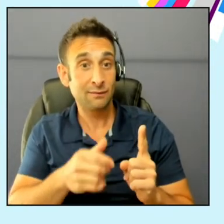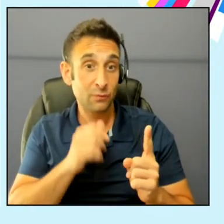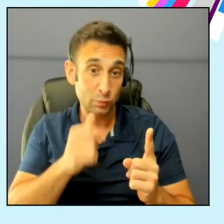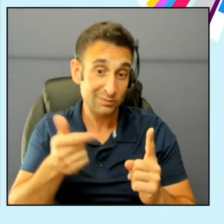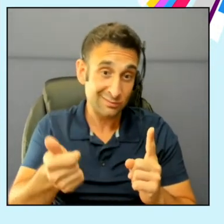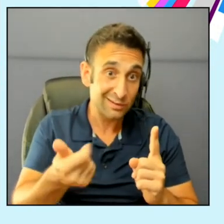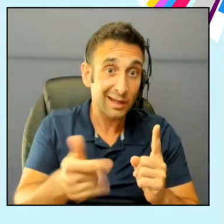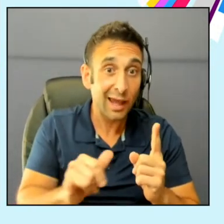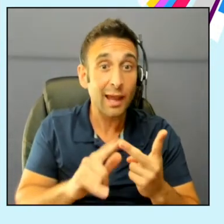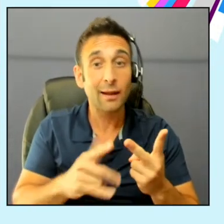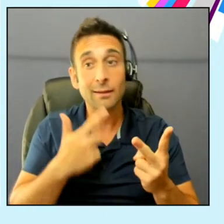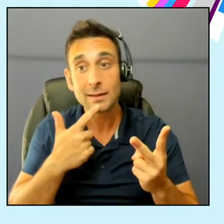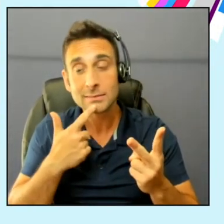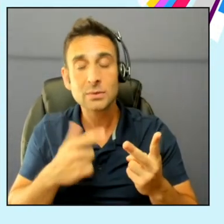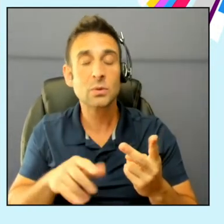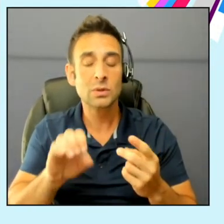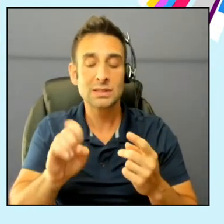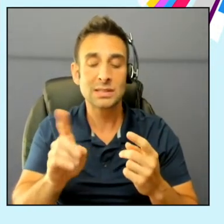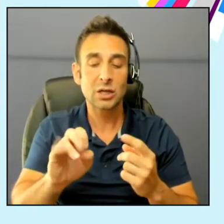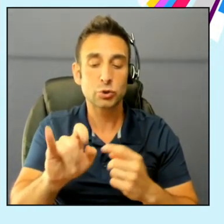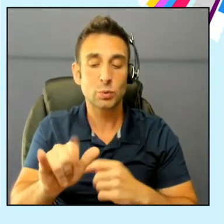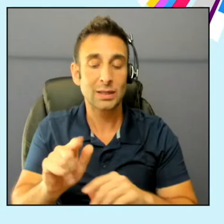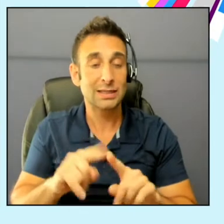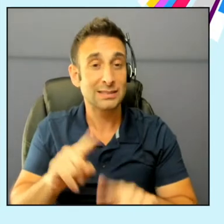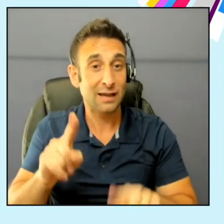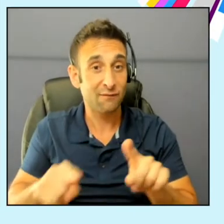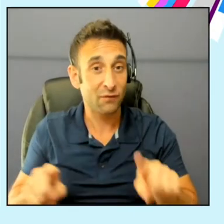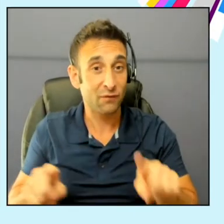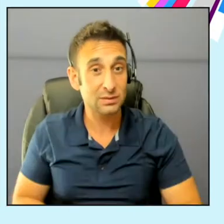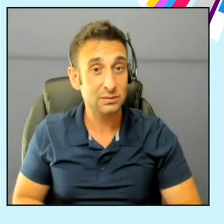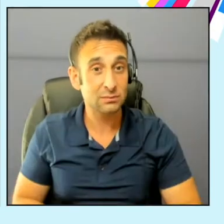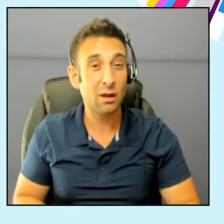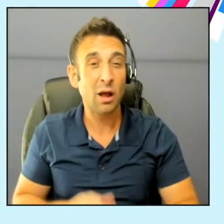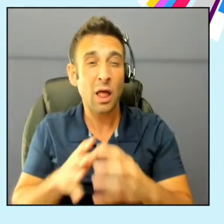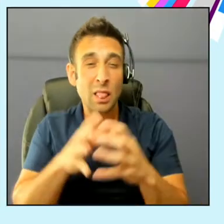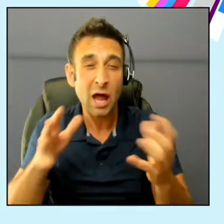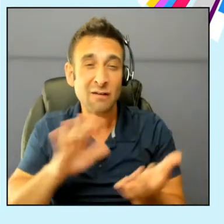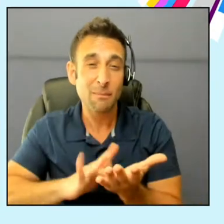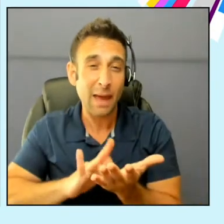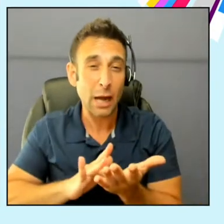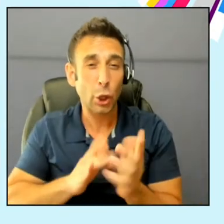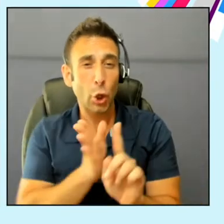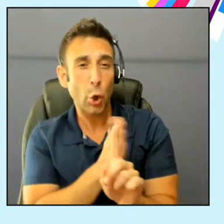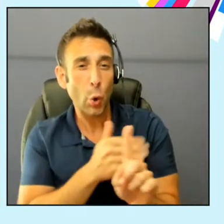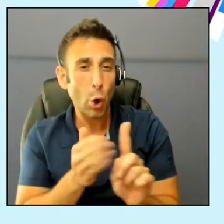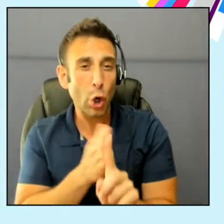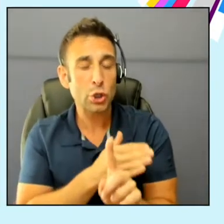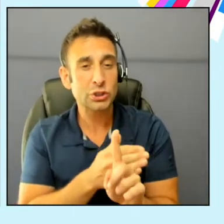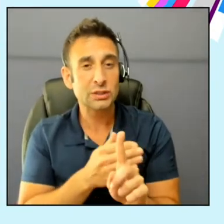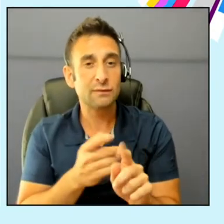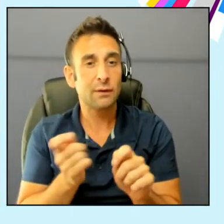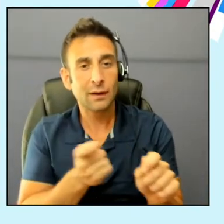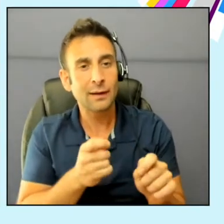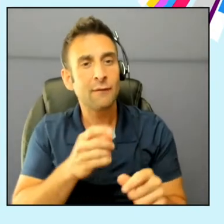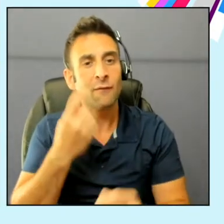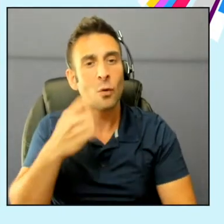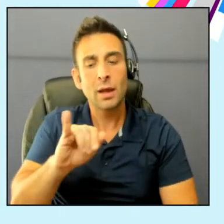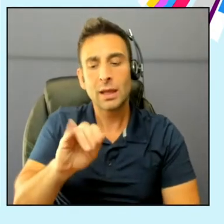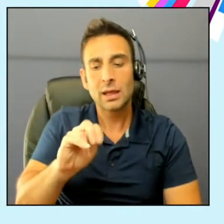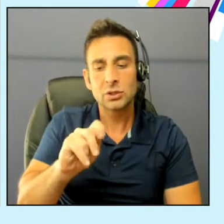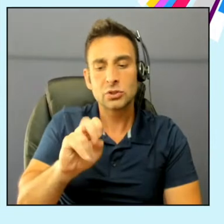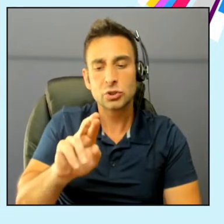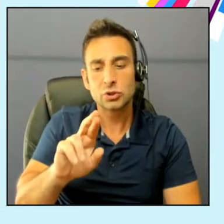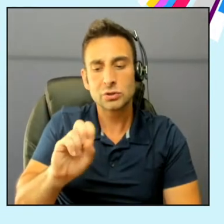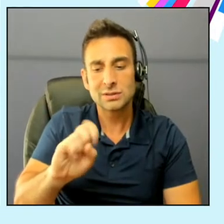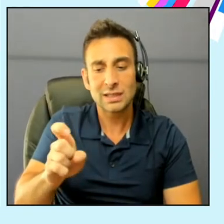there is a lot of forced and coercive medical interventions on intersex people. We recently heard a story in one of